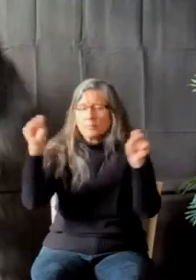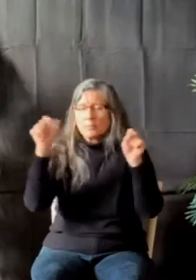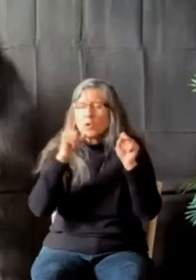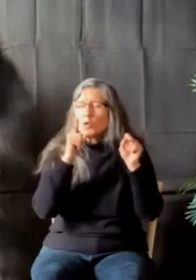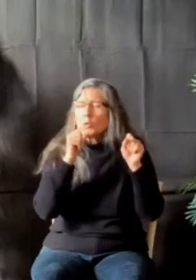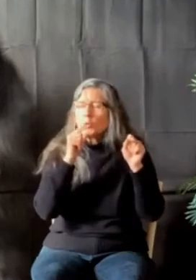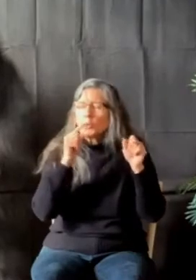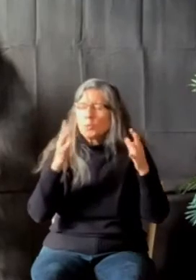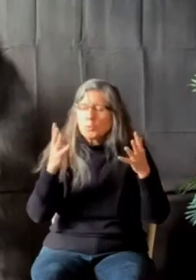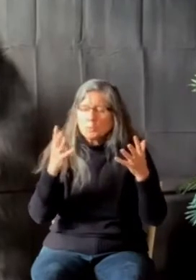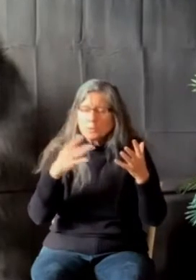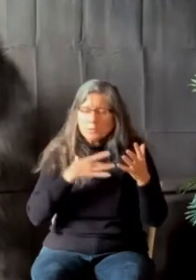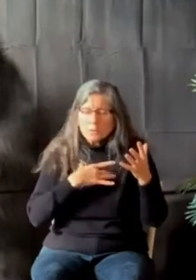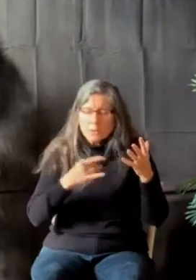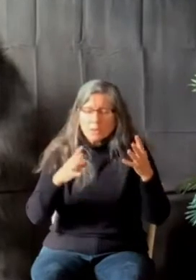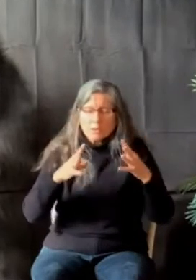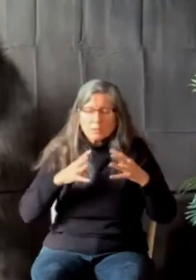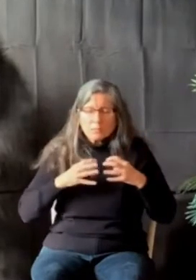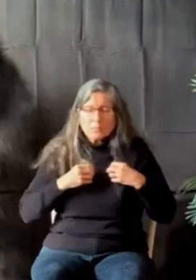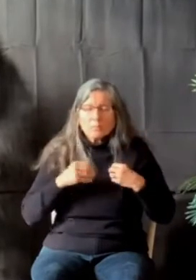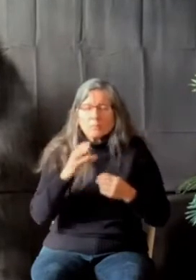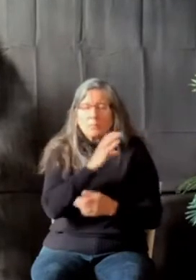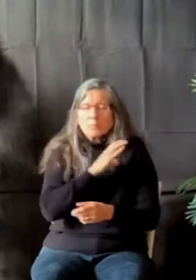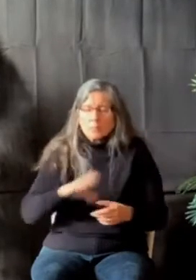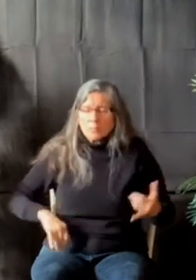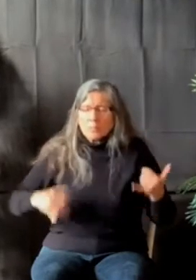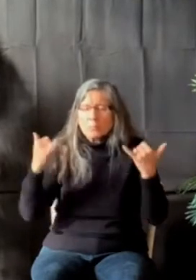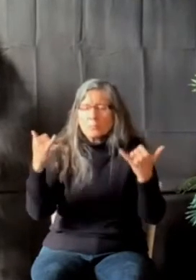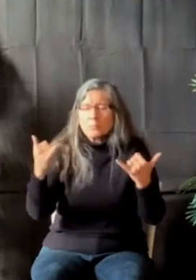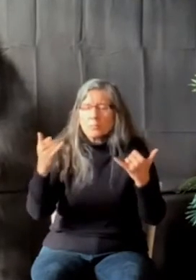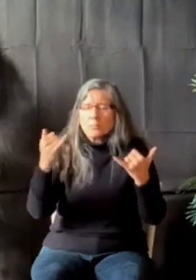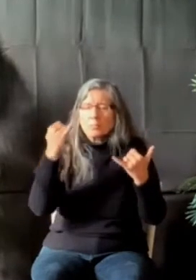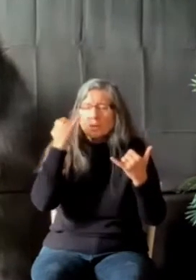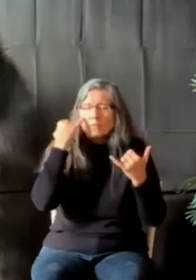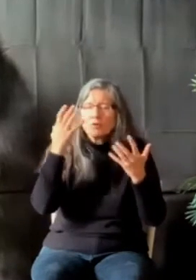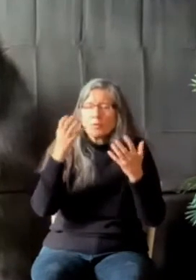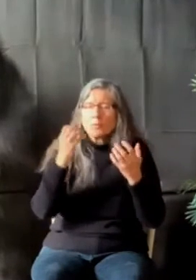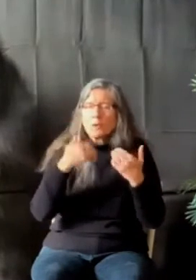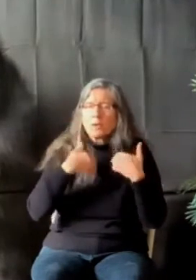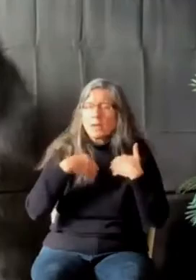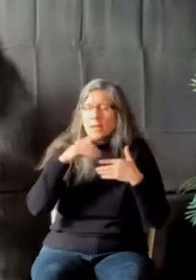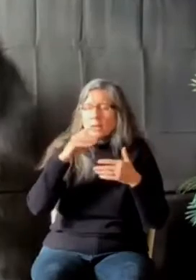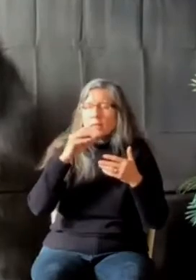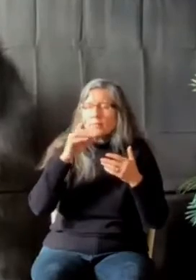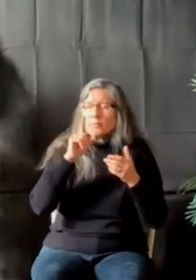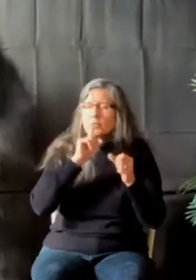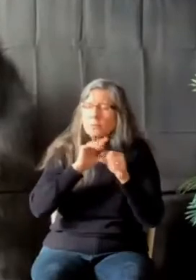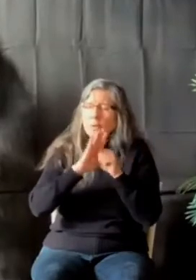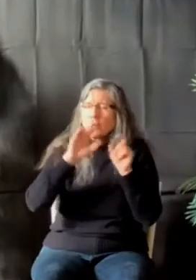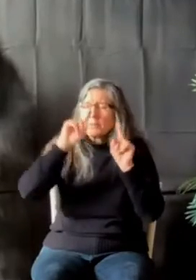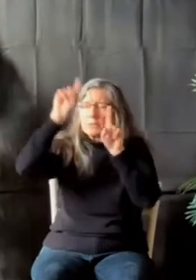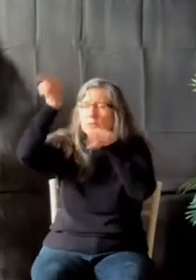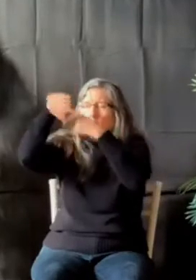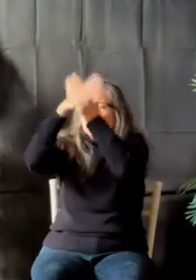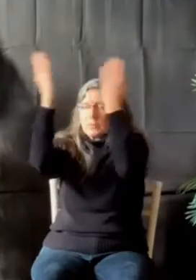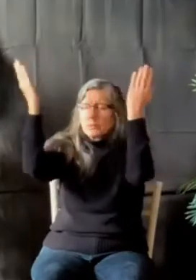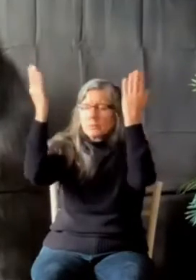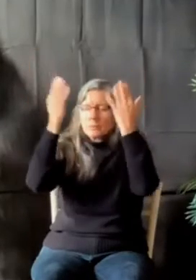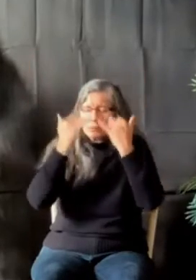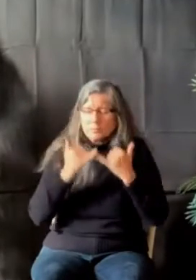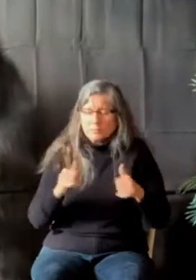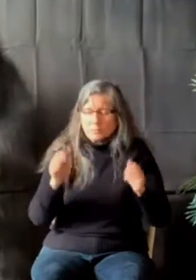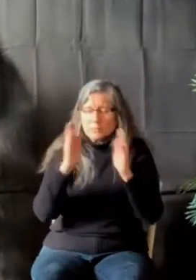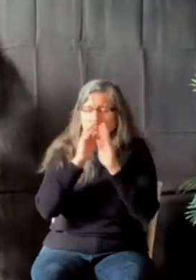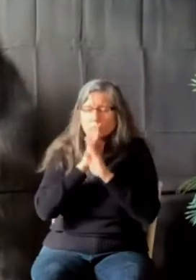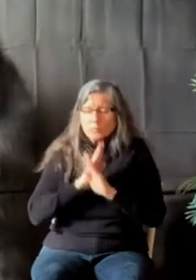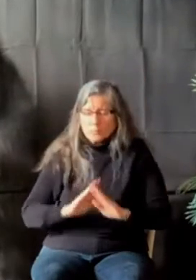now, if you'd like to know you can go to heaven, pray this prayer with me just in the quietness of this moment in your